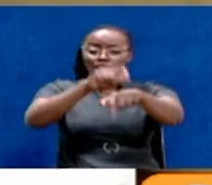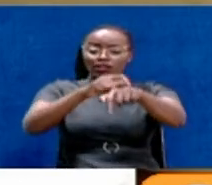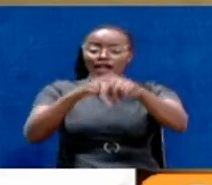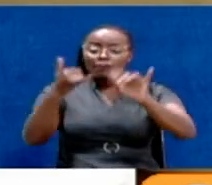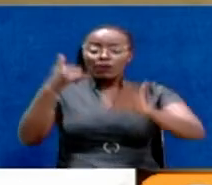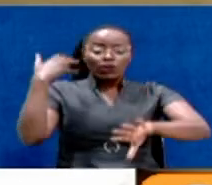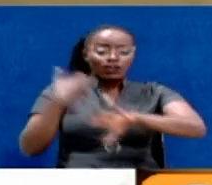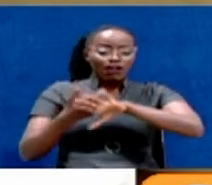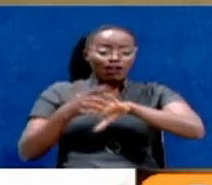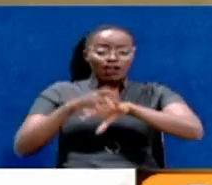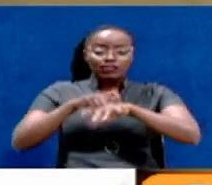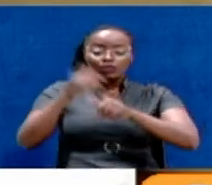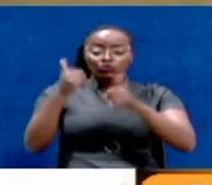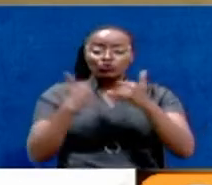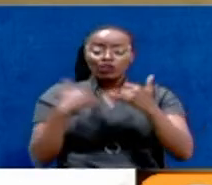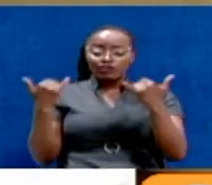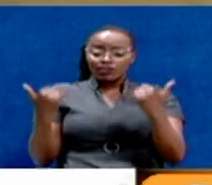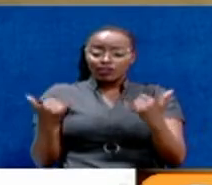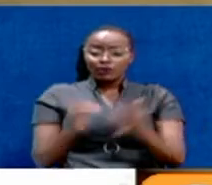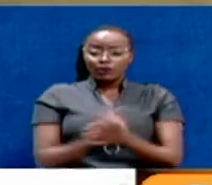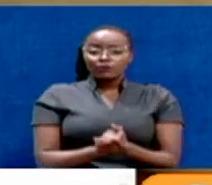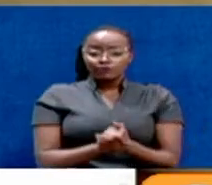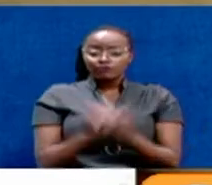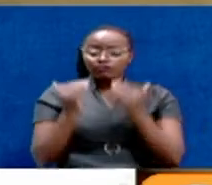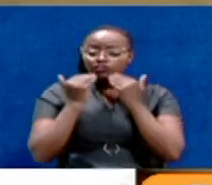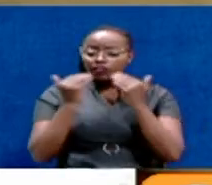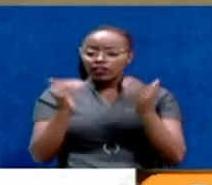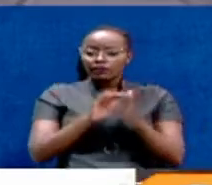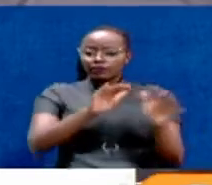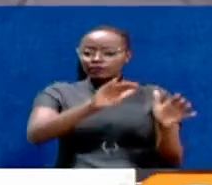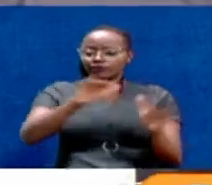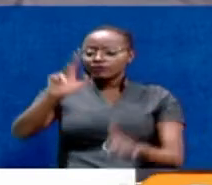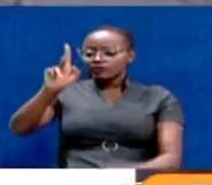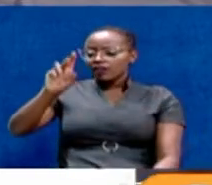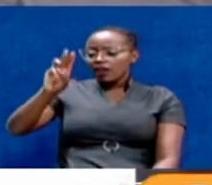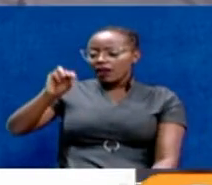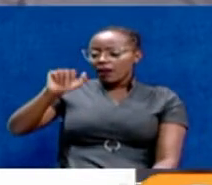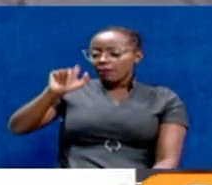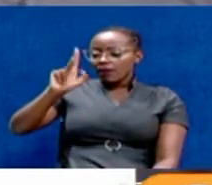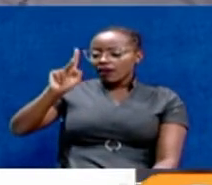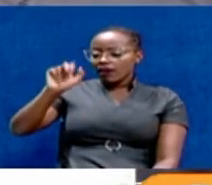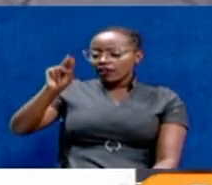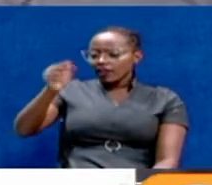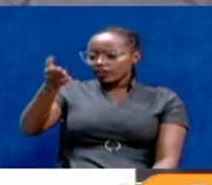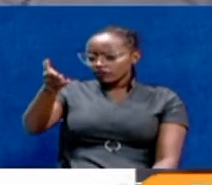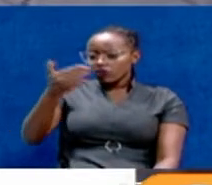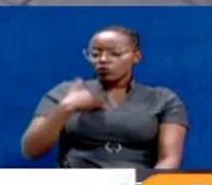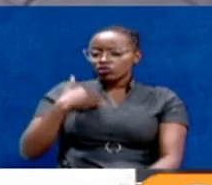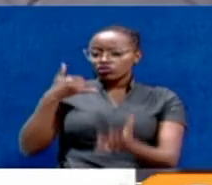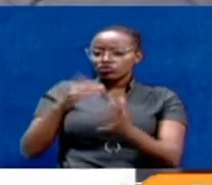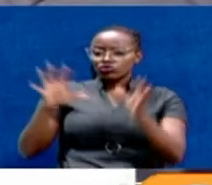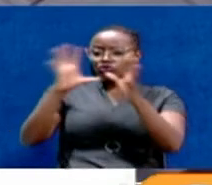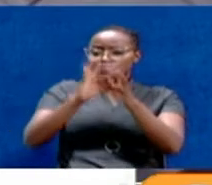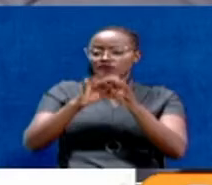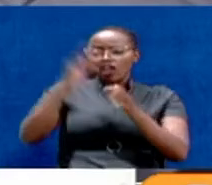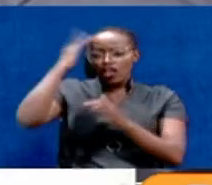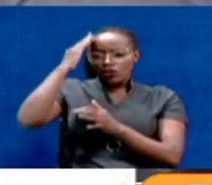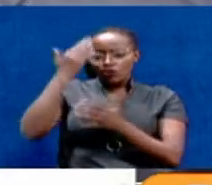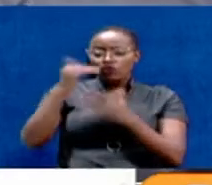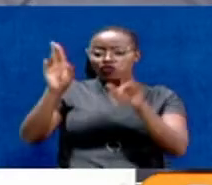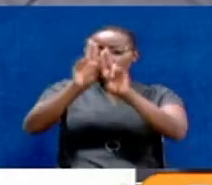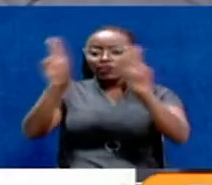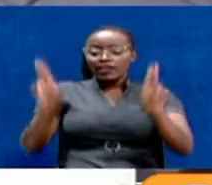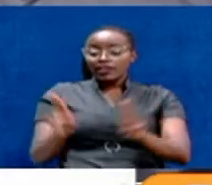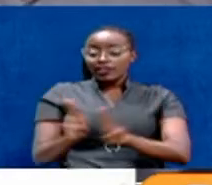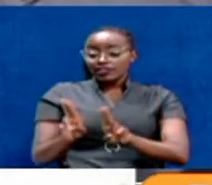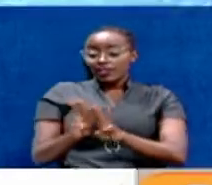very difficult period that we have. Okay. Thank you. Ms. McKenna, let me bring you in on this conversation and find out from you, from an